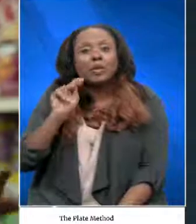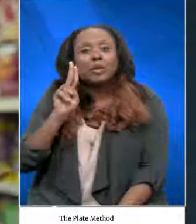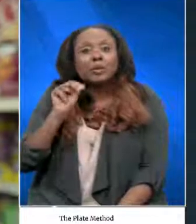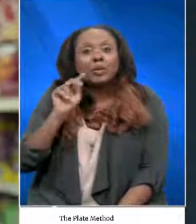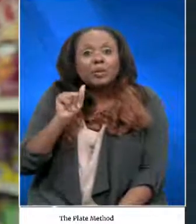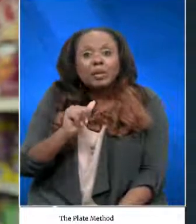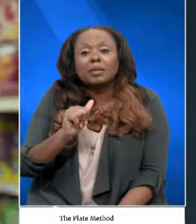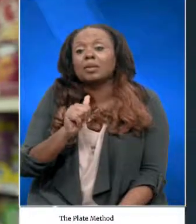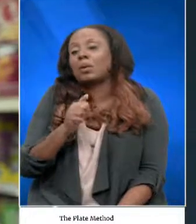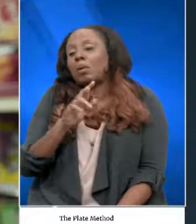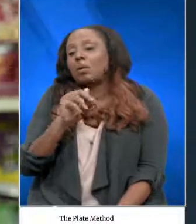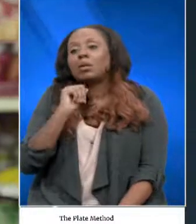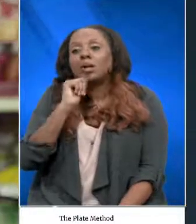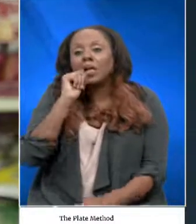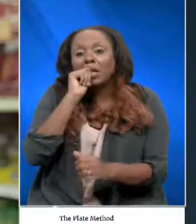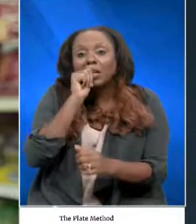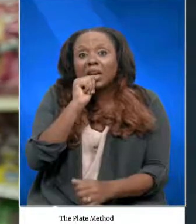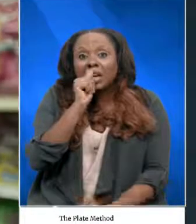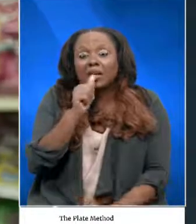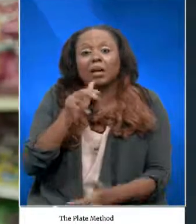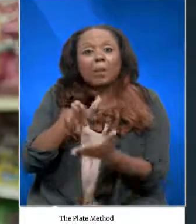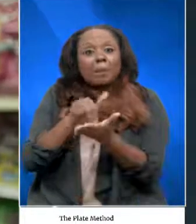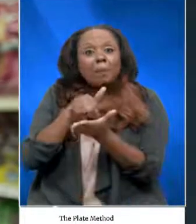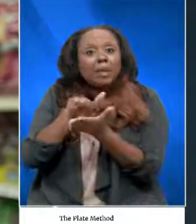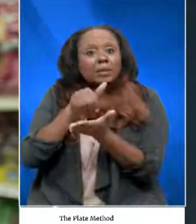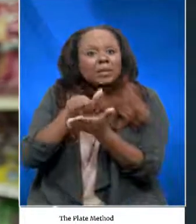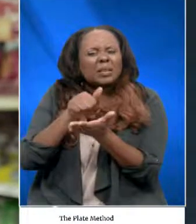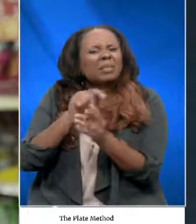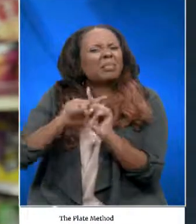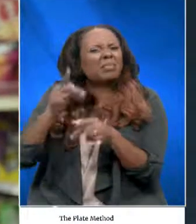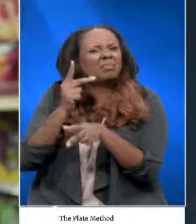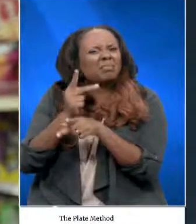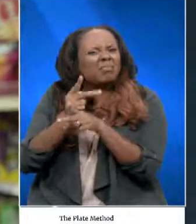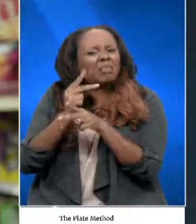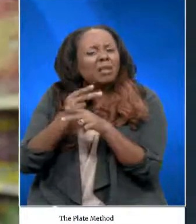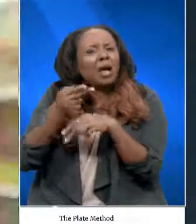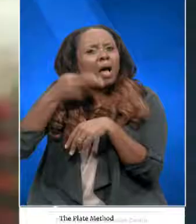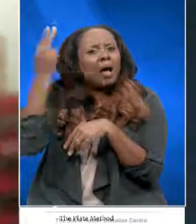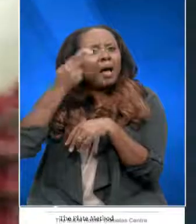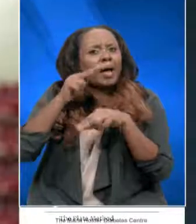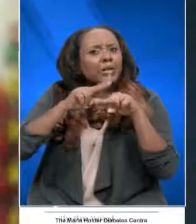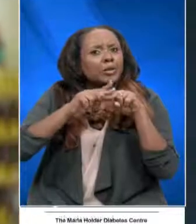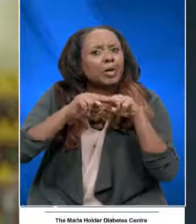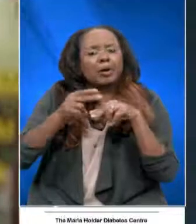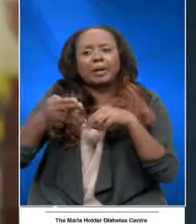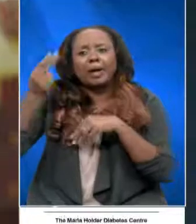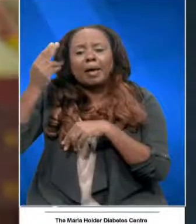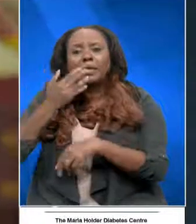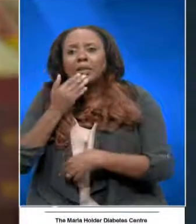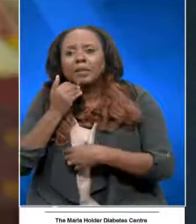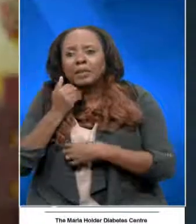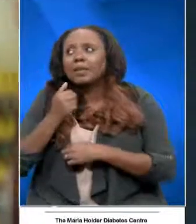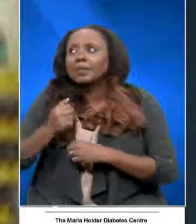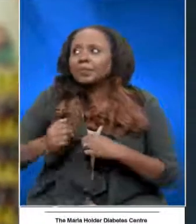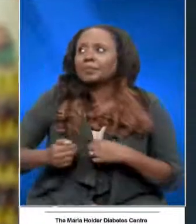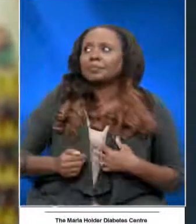you have to be mindful of the high sugar, high fat, and high salt items that might be found in this aisle. Now we are in the drink aisle,